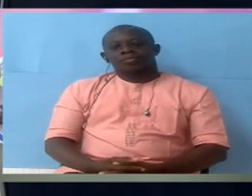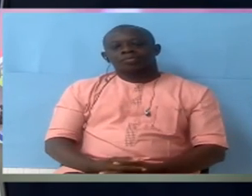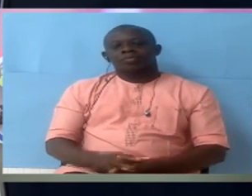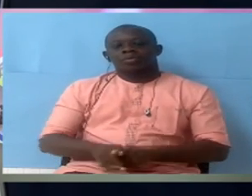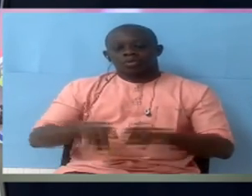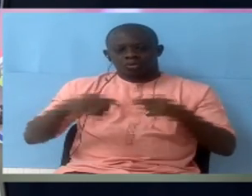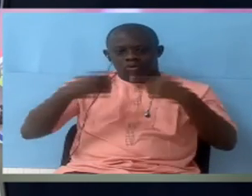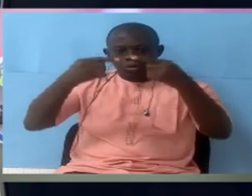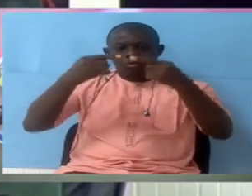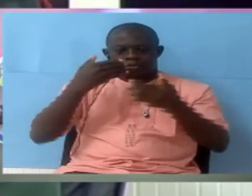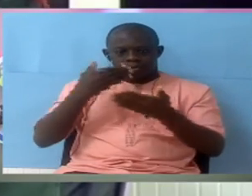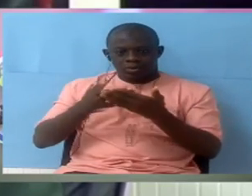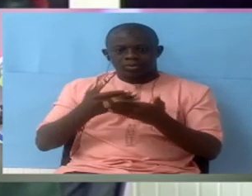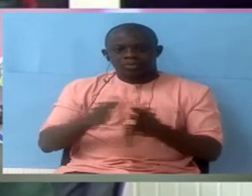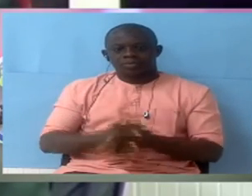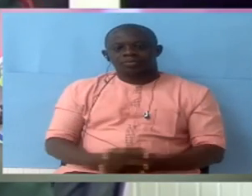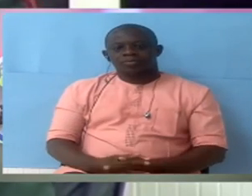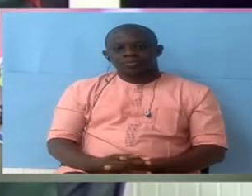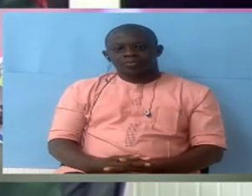Go on please. Continue.